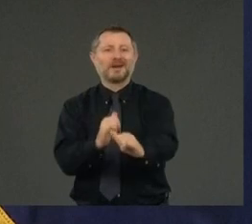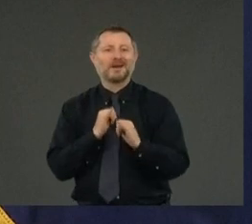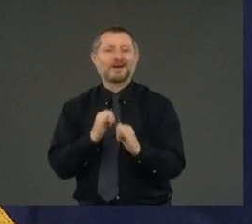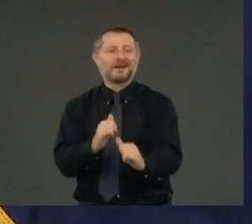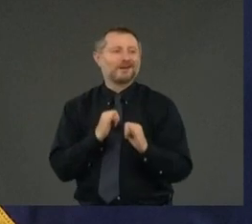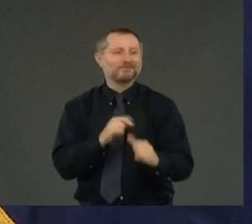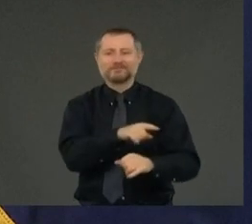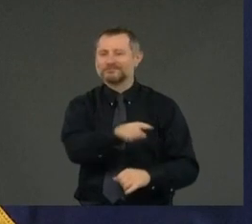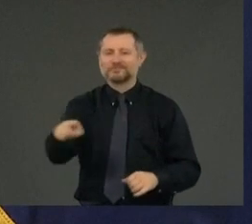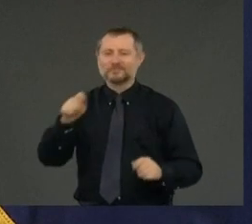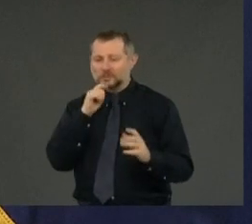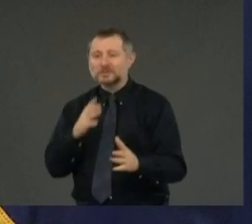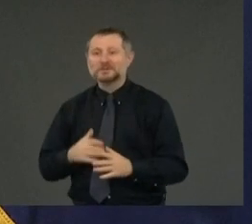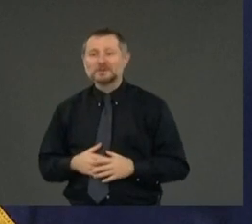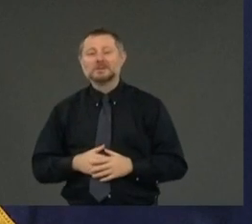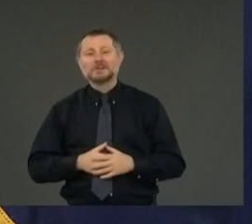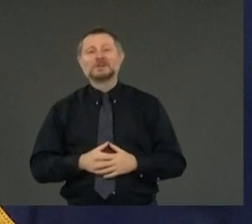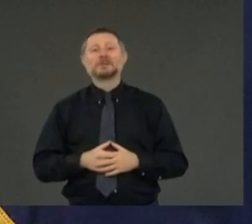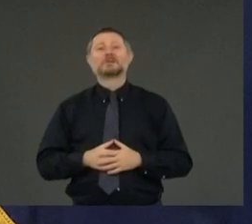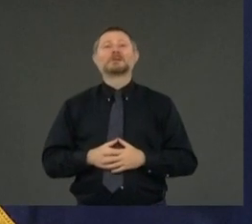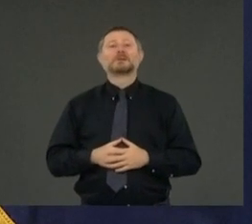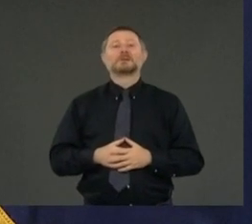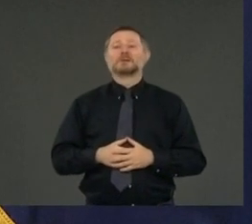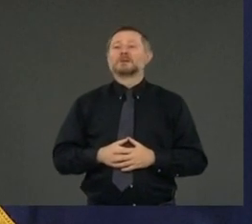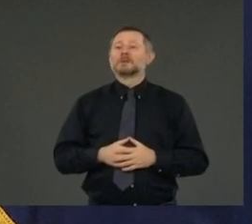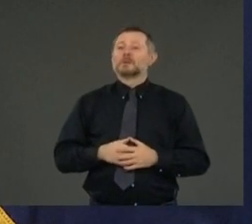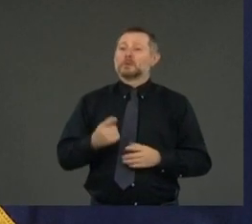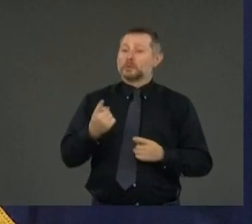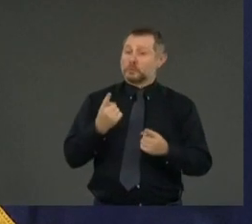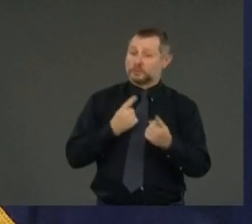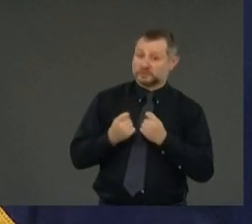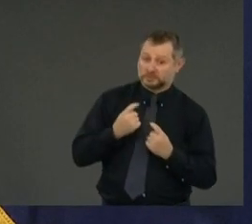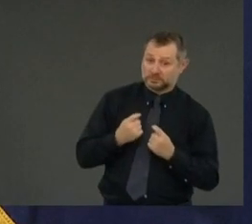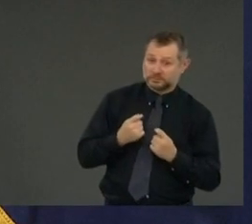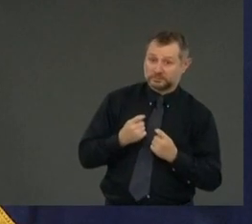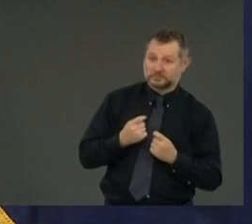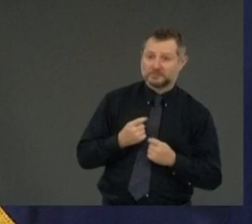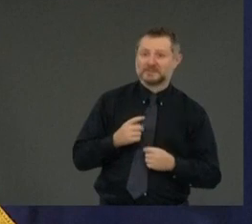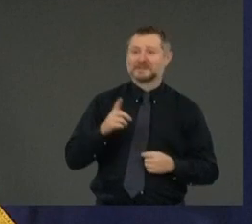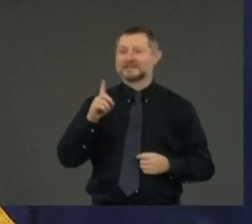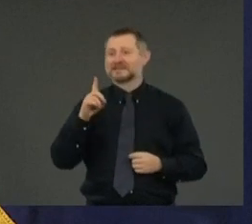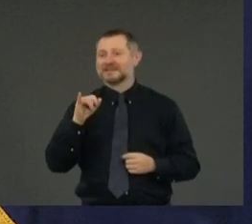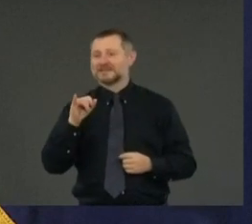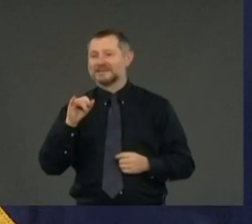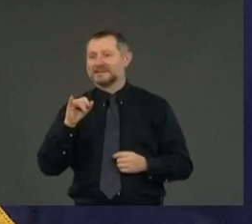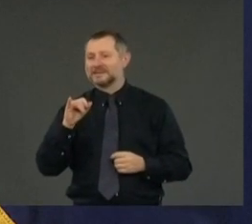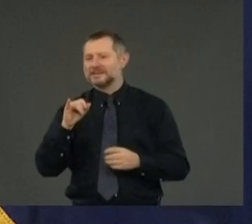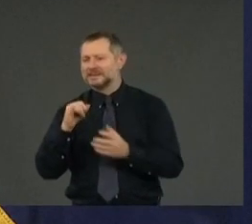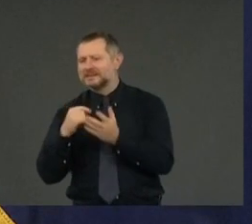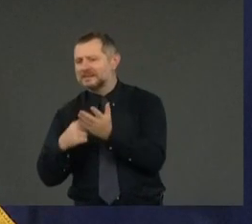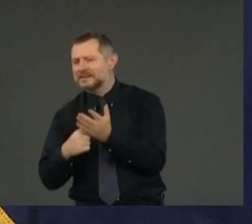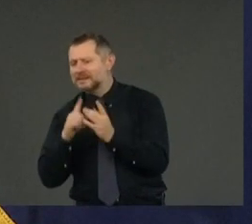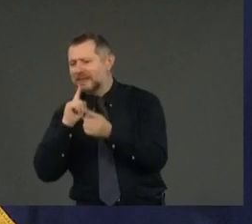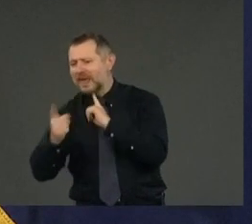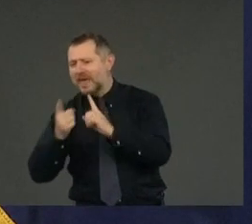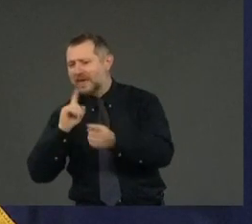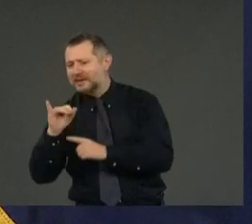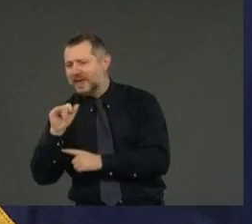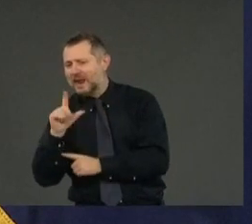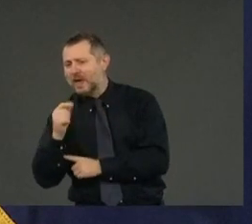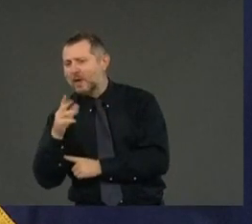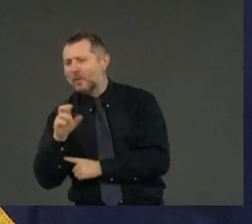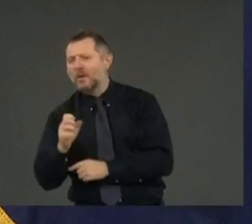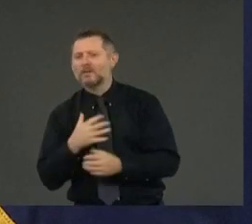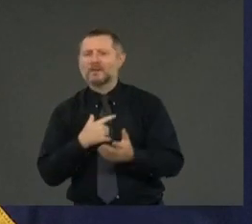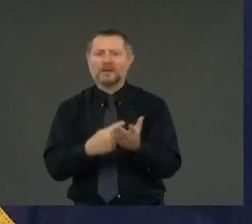The questions, the dialogue was as informative to people as my